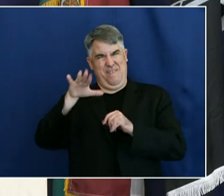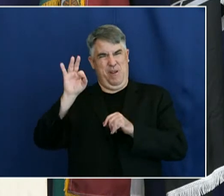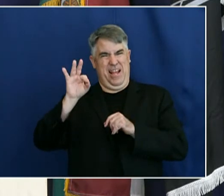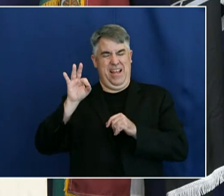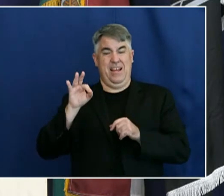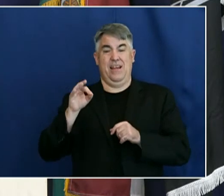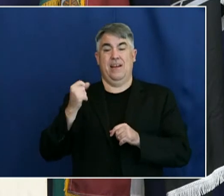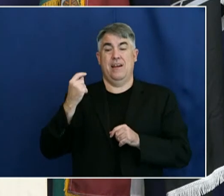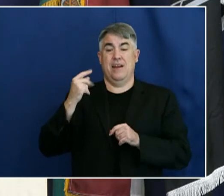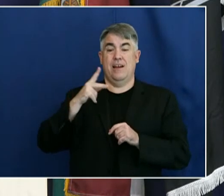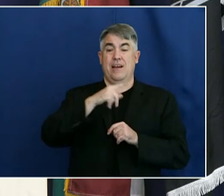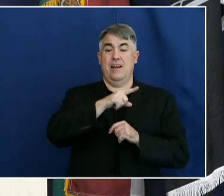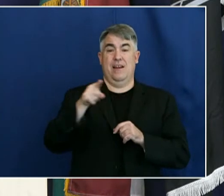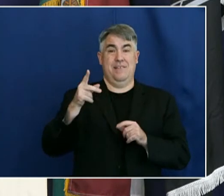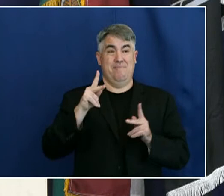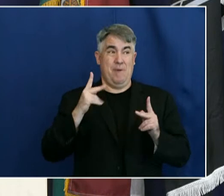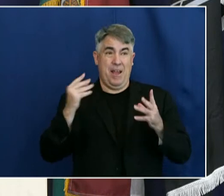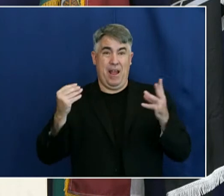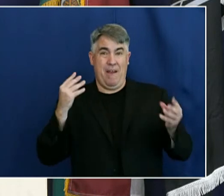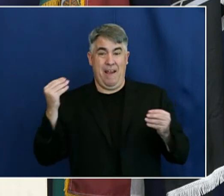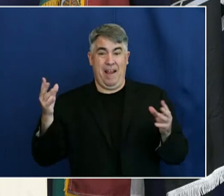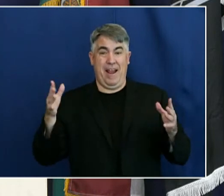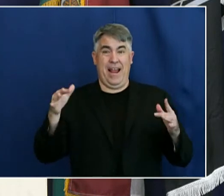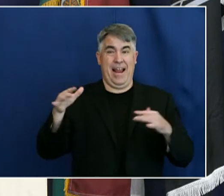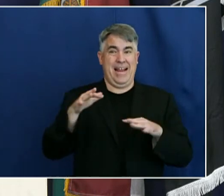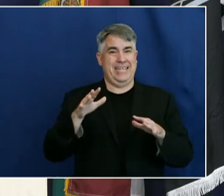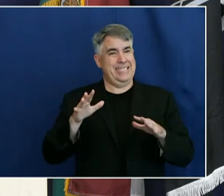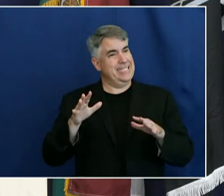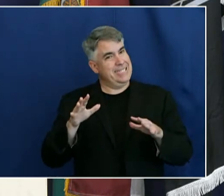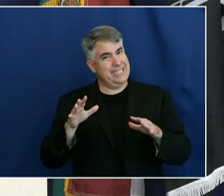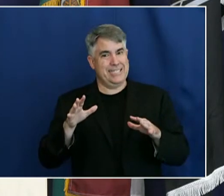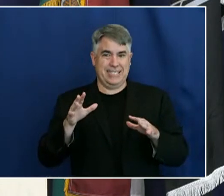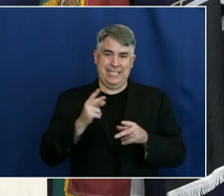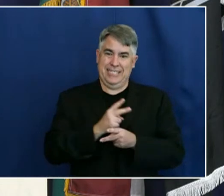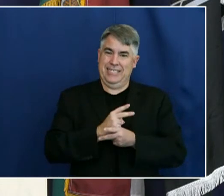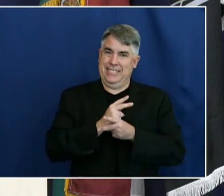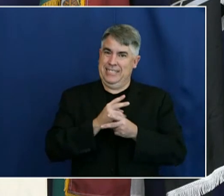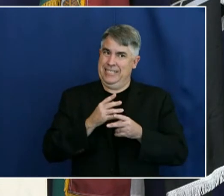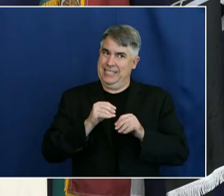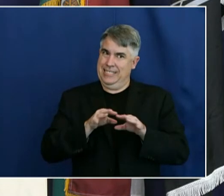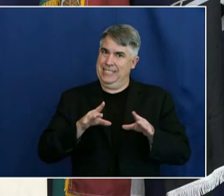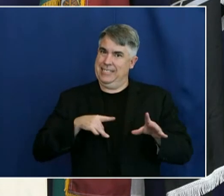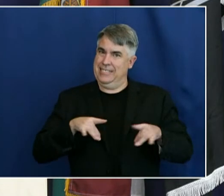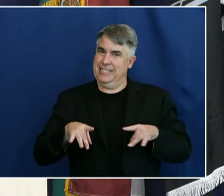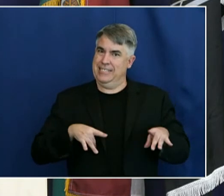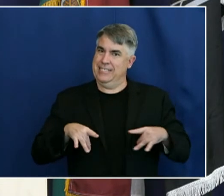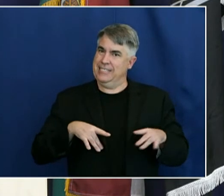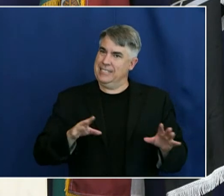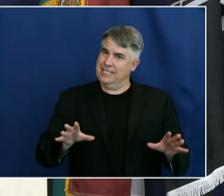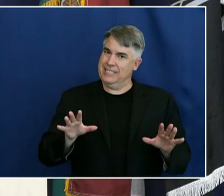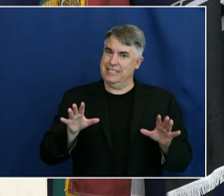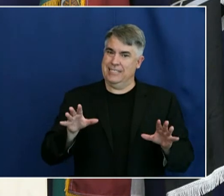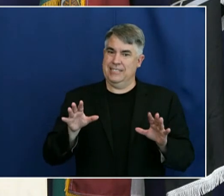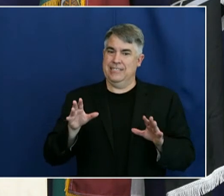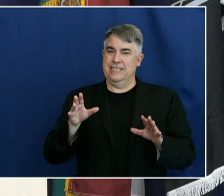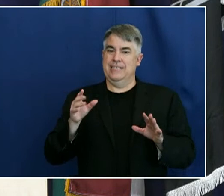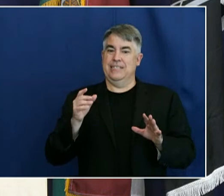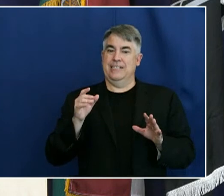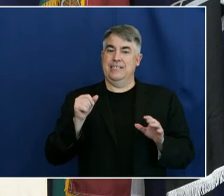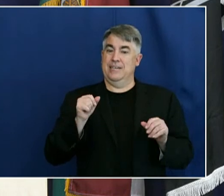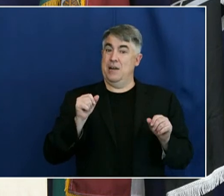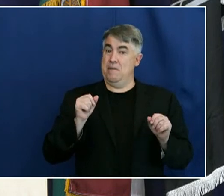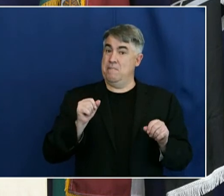so I think that your assessment is right, that it would be possible that on that date we could descend into the orange